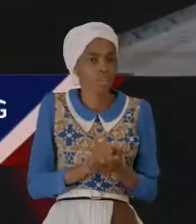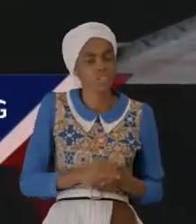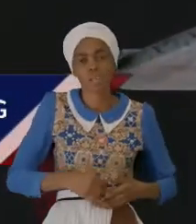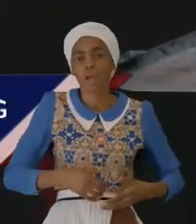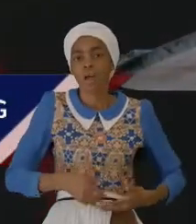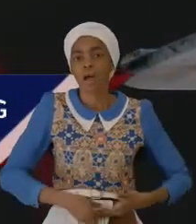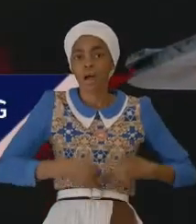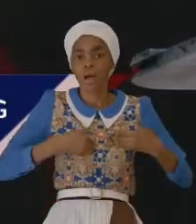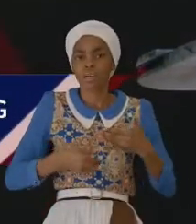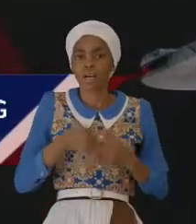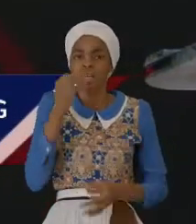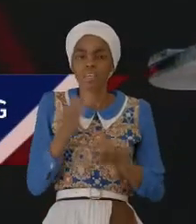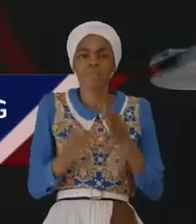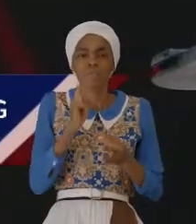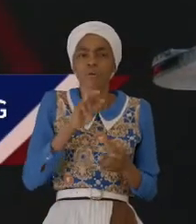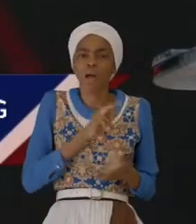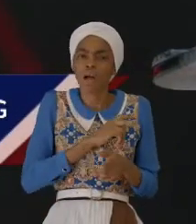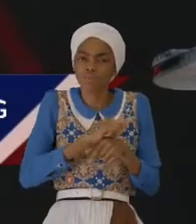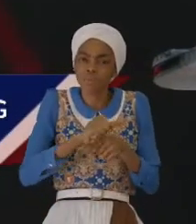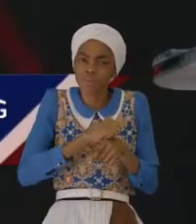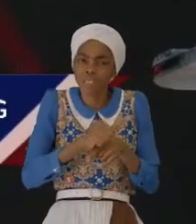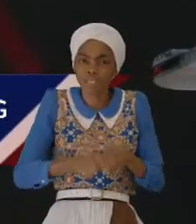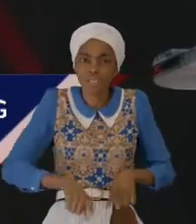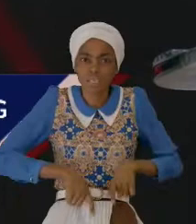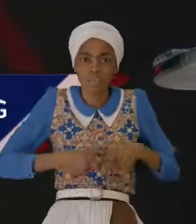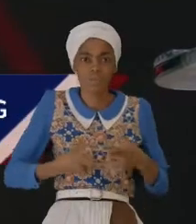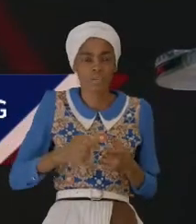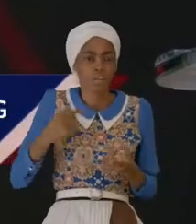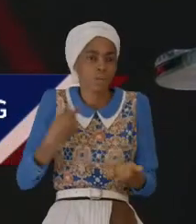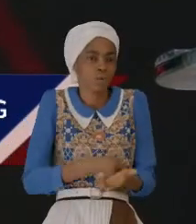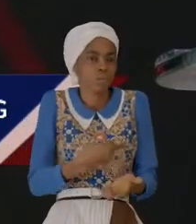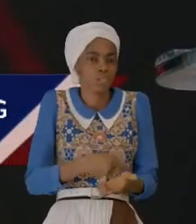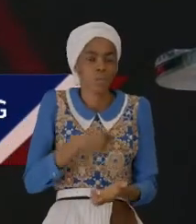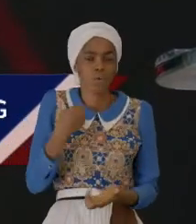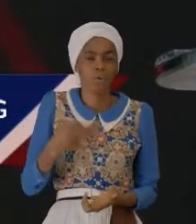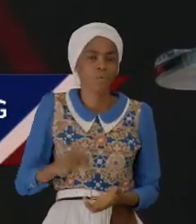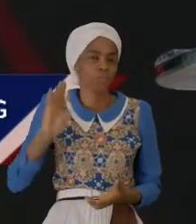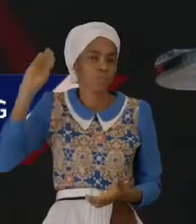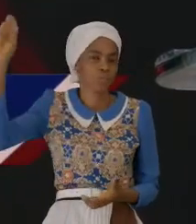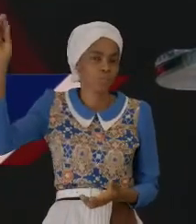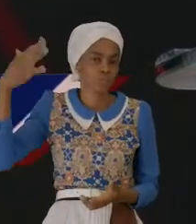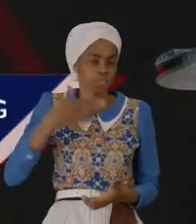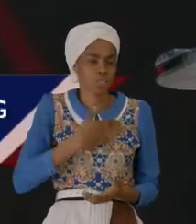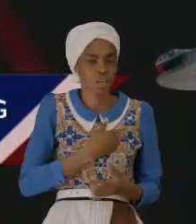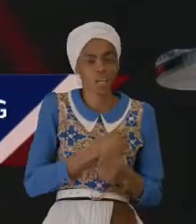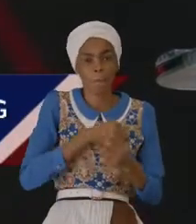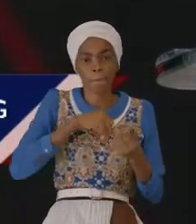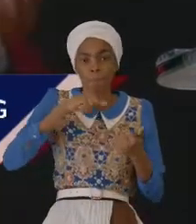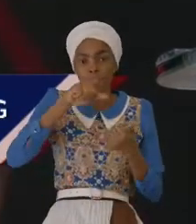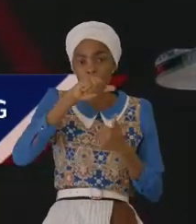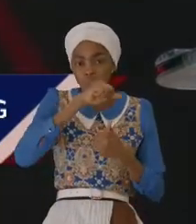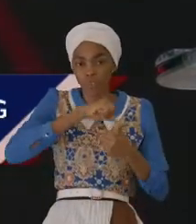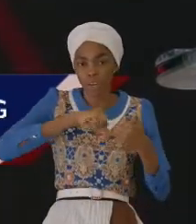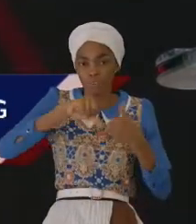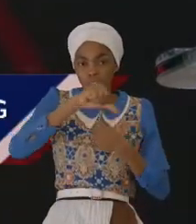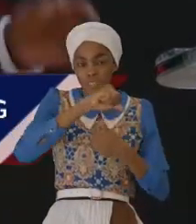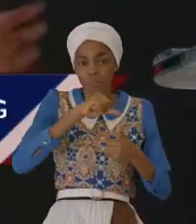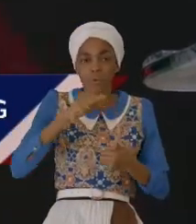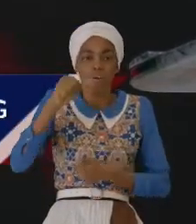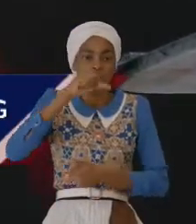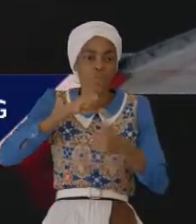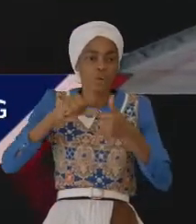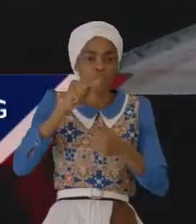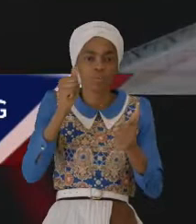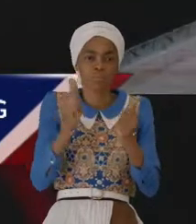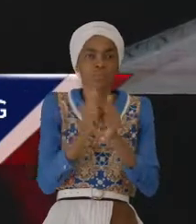of grace and the gospel of Fellowship Fellowship of the Lord and fellowship was one